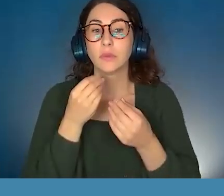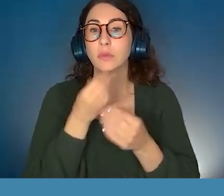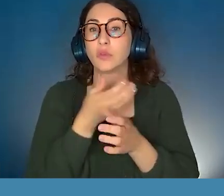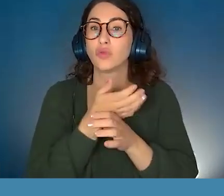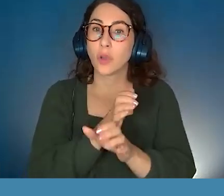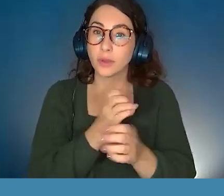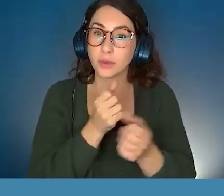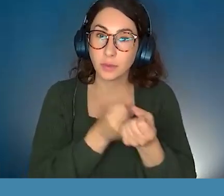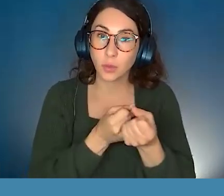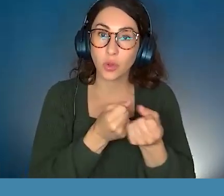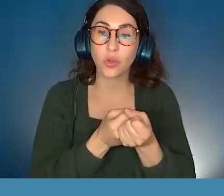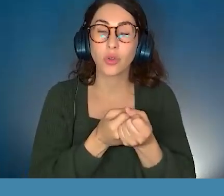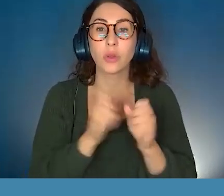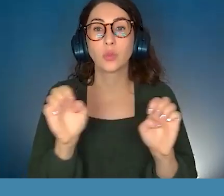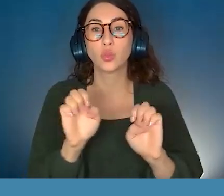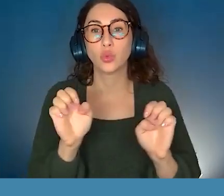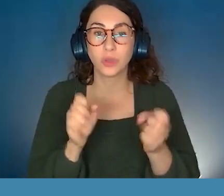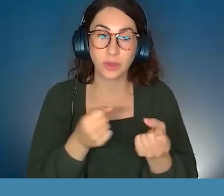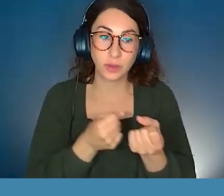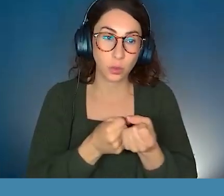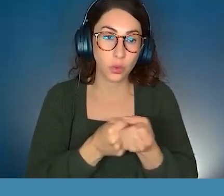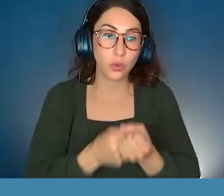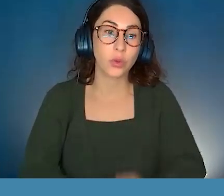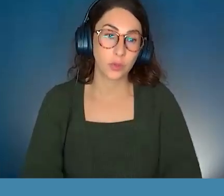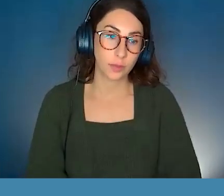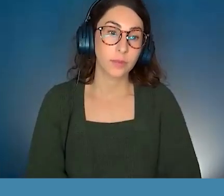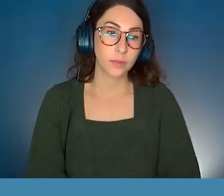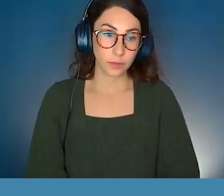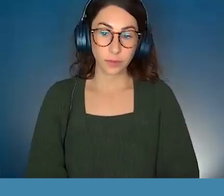support or emergency support as well.